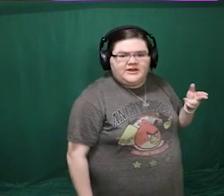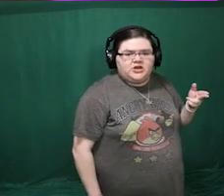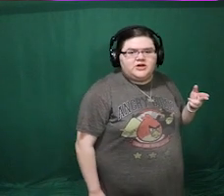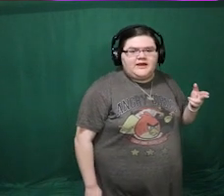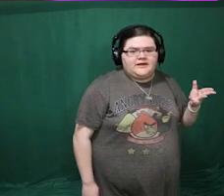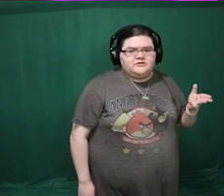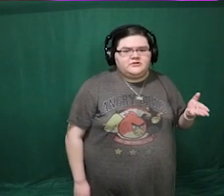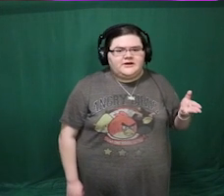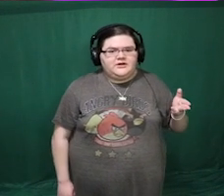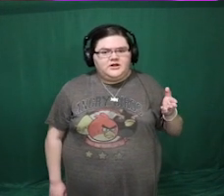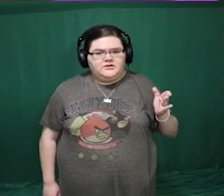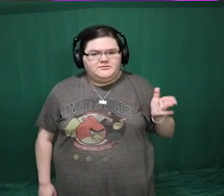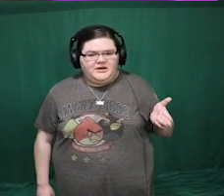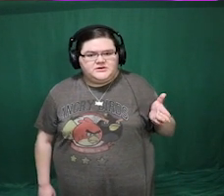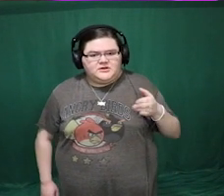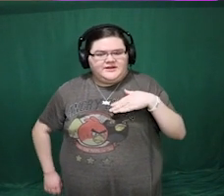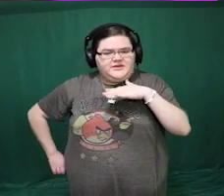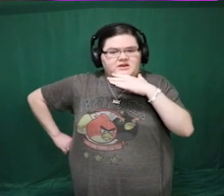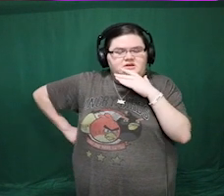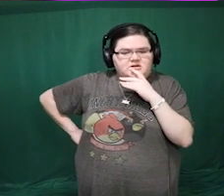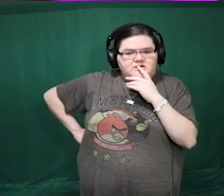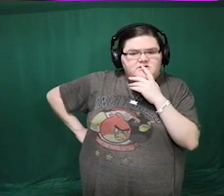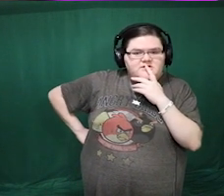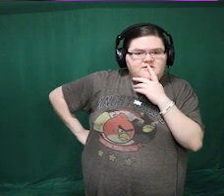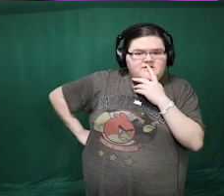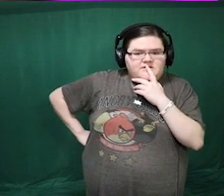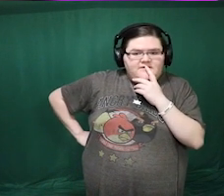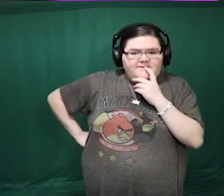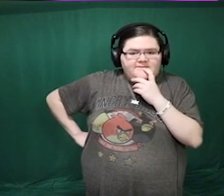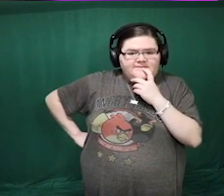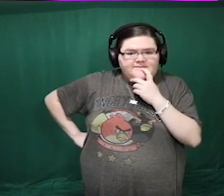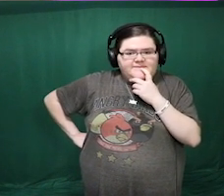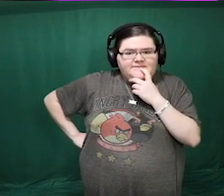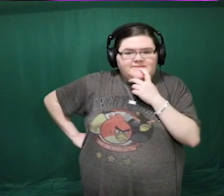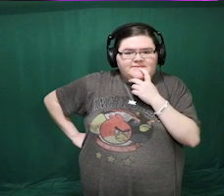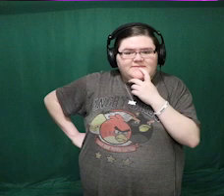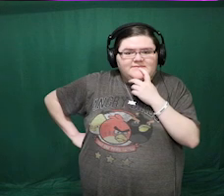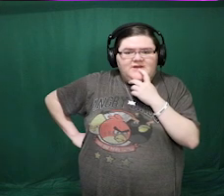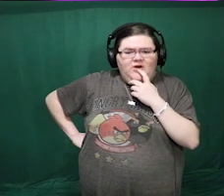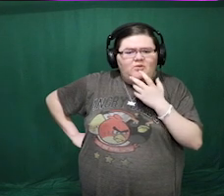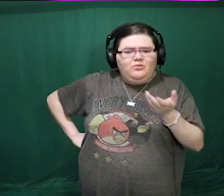Little Red Riding Hood, Hansel and Gretel, Rapunzel, I think. Who's next? Go!